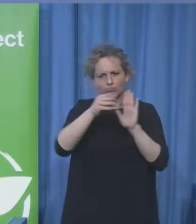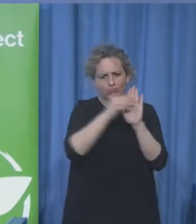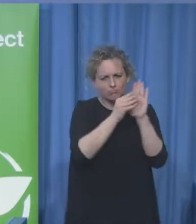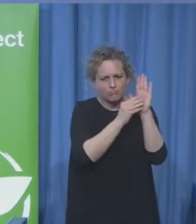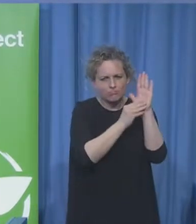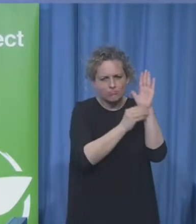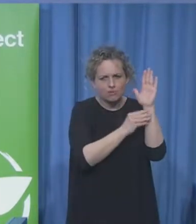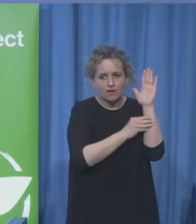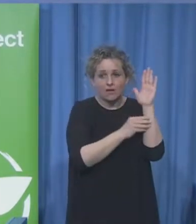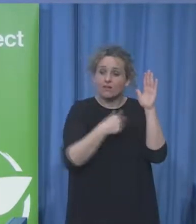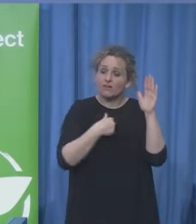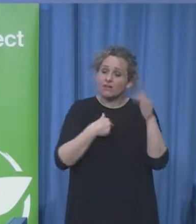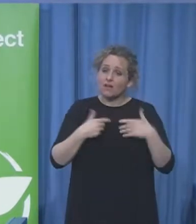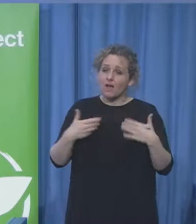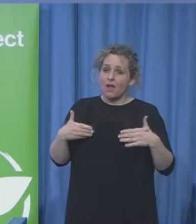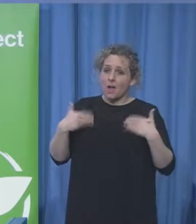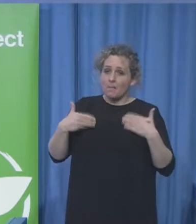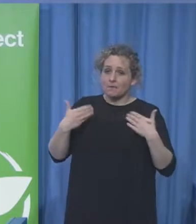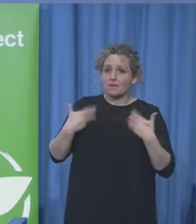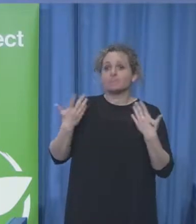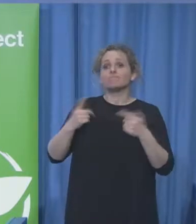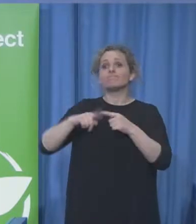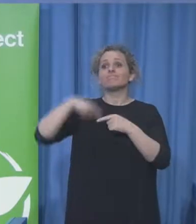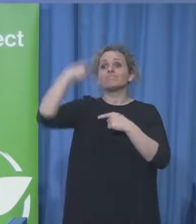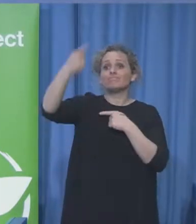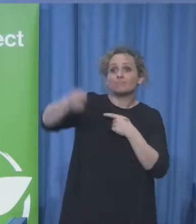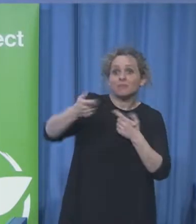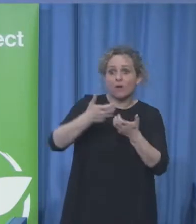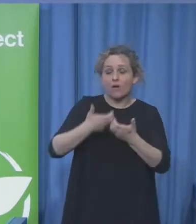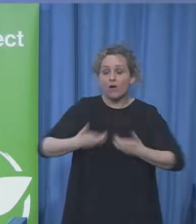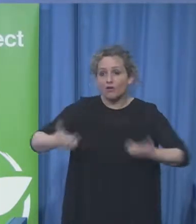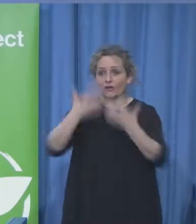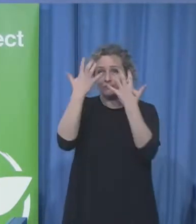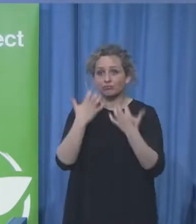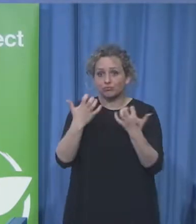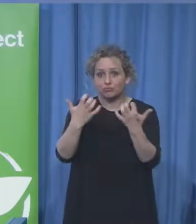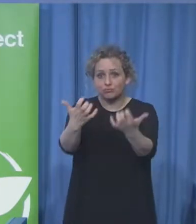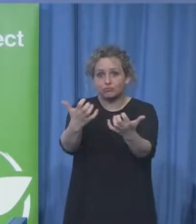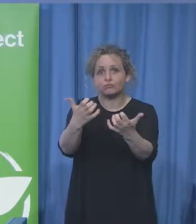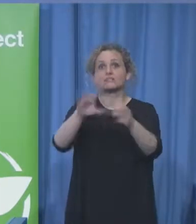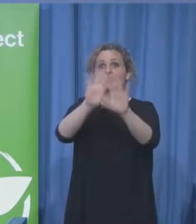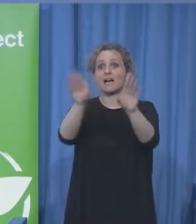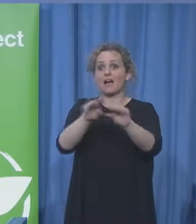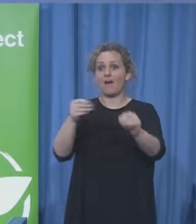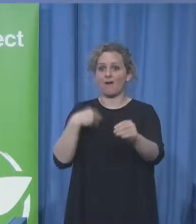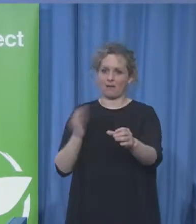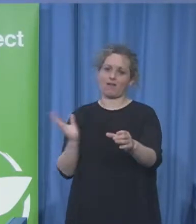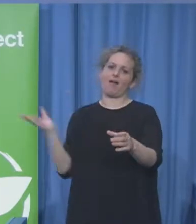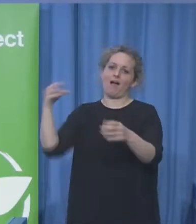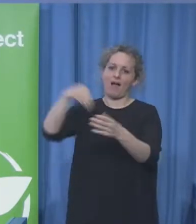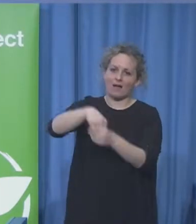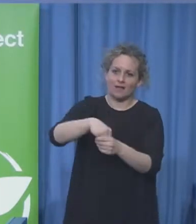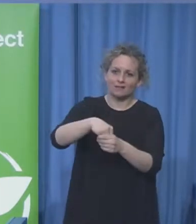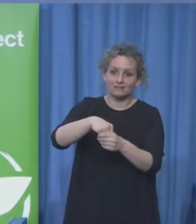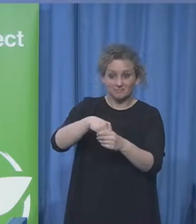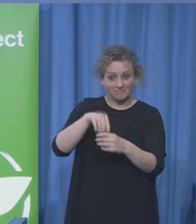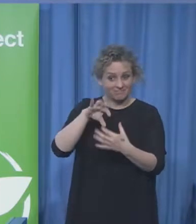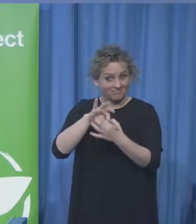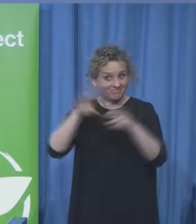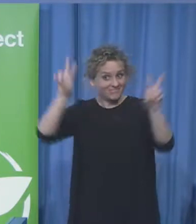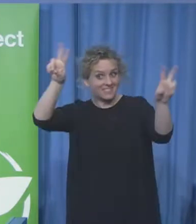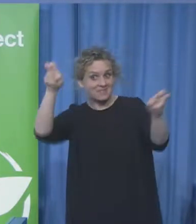going to be also engaging further with accessibility. We'll be looking at some of the most innovative approaches